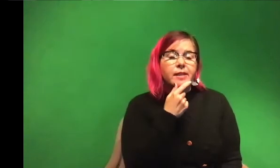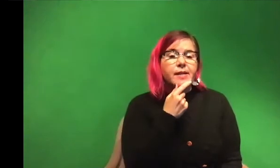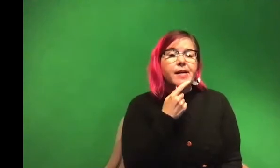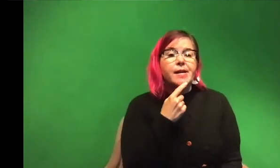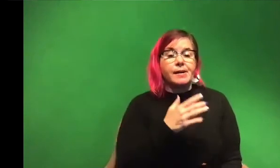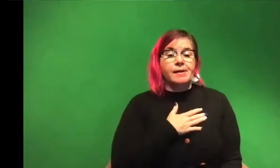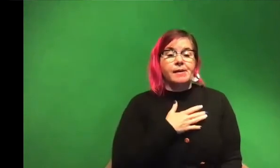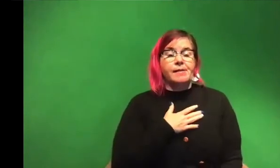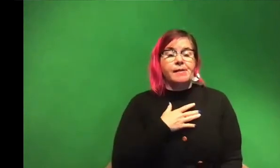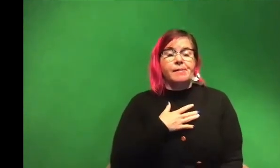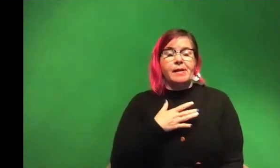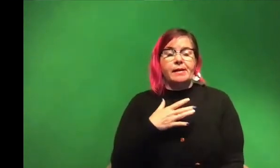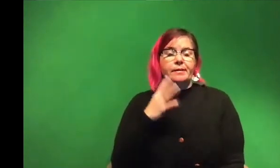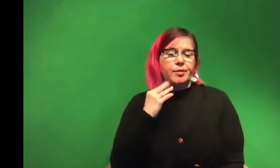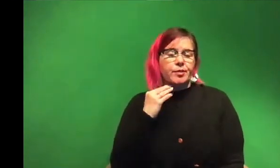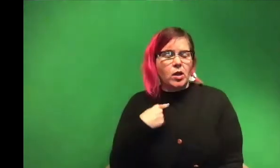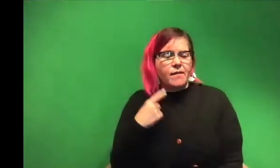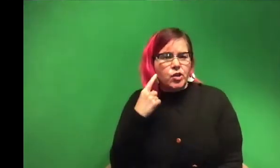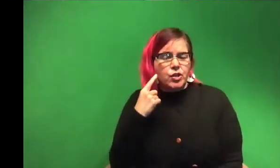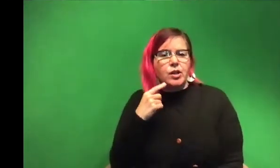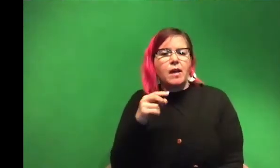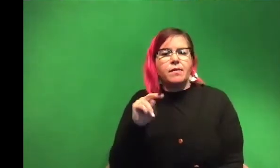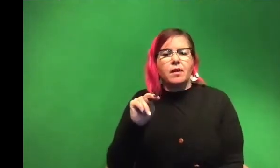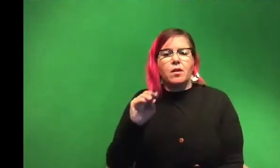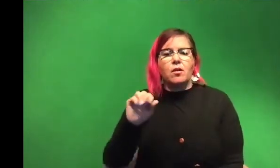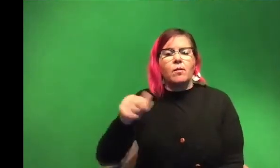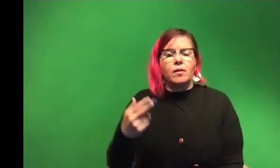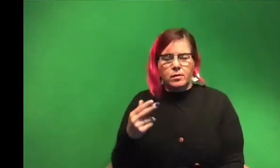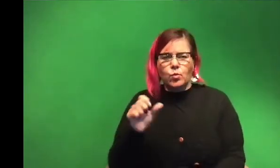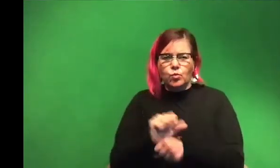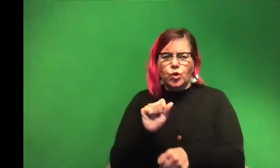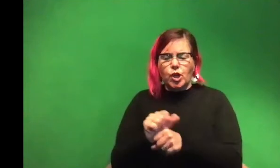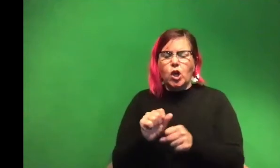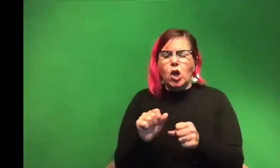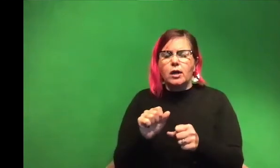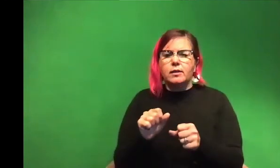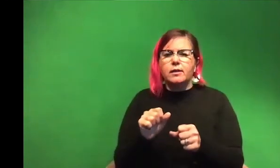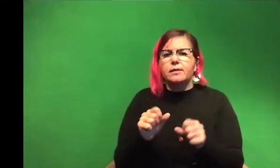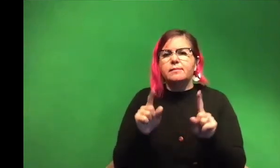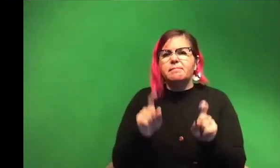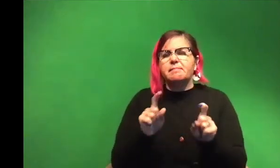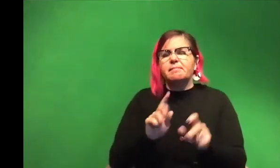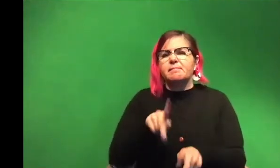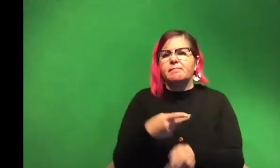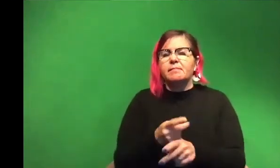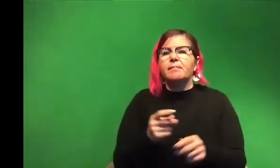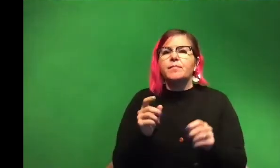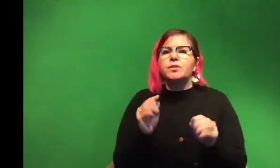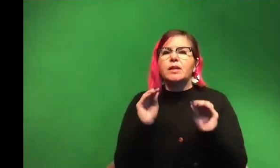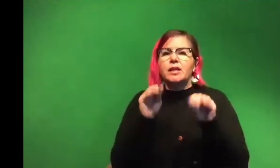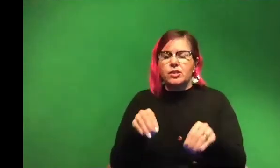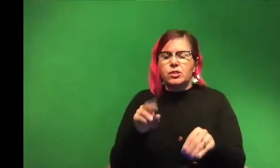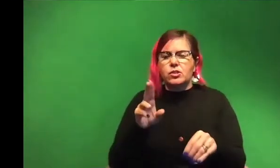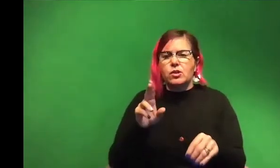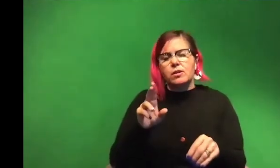I've heard, I think that NOAA is currently working on a prototype to be able to insert an unmanned aircraft system into